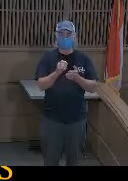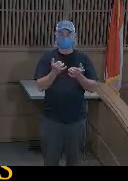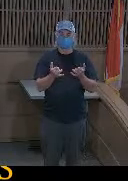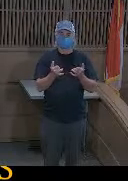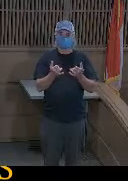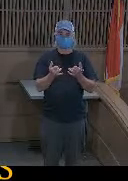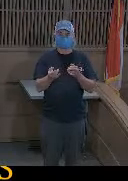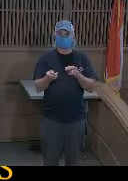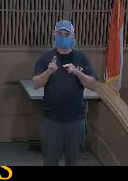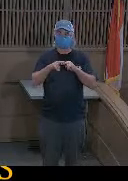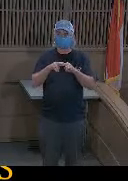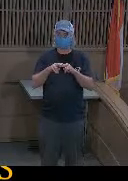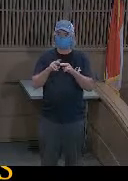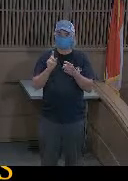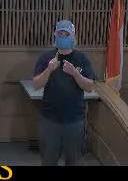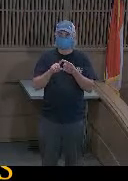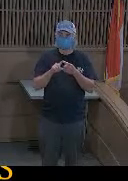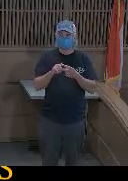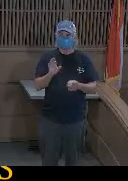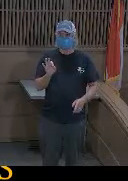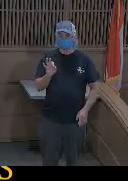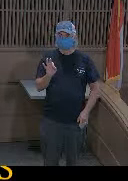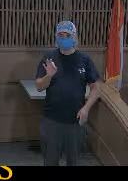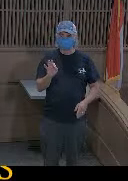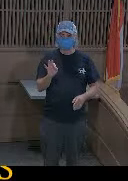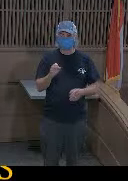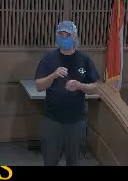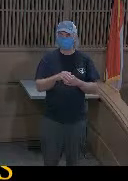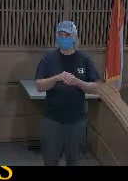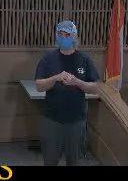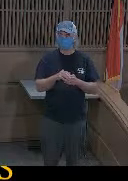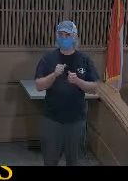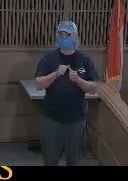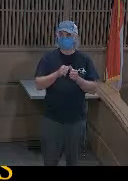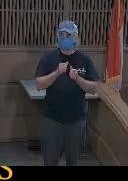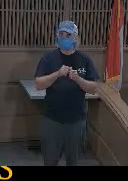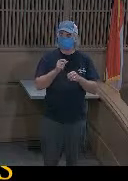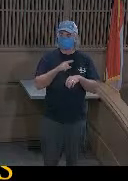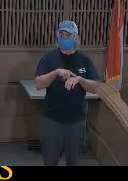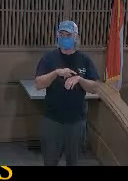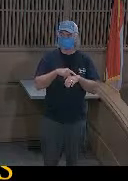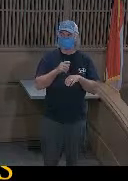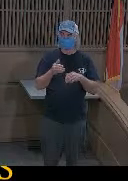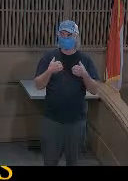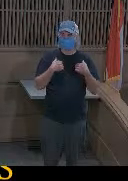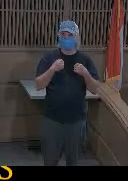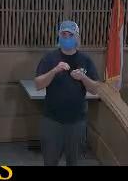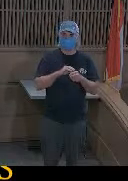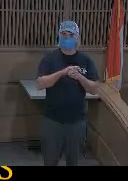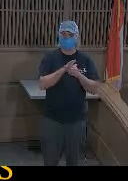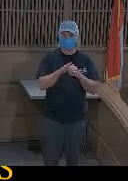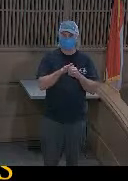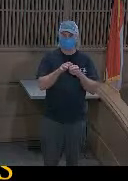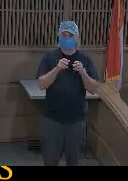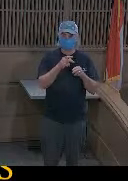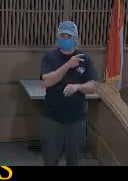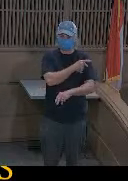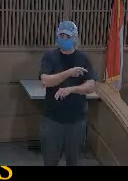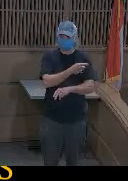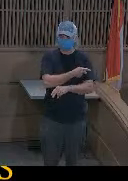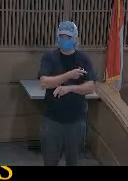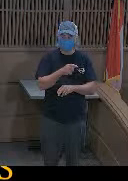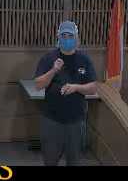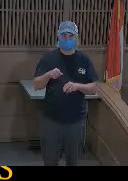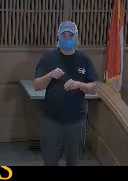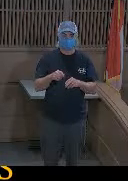in mind, we're extremely busy. So every time we have a COVID patient, we have to bring that ambulance in, take it out of service, decon